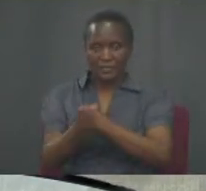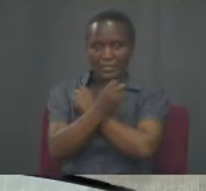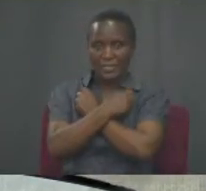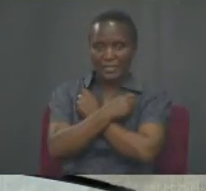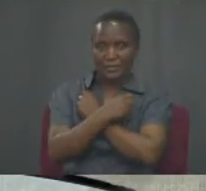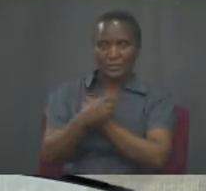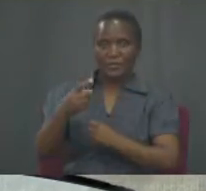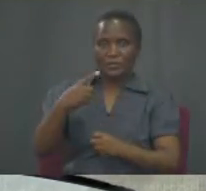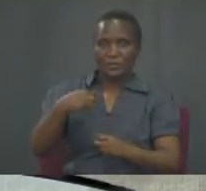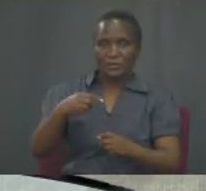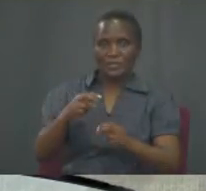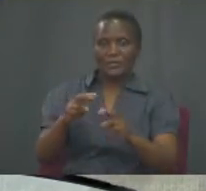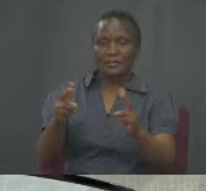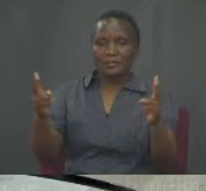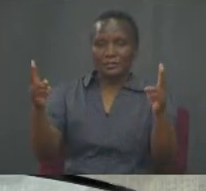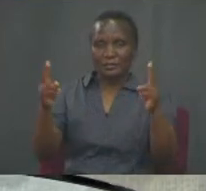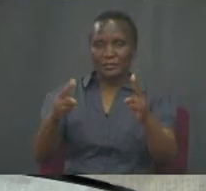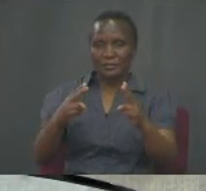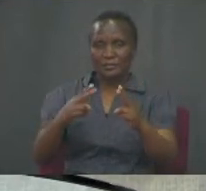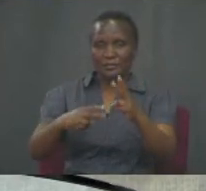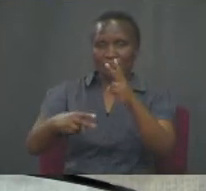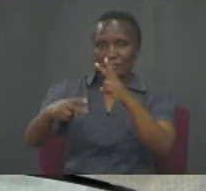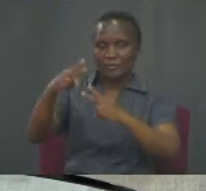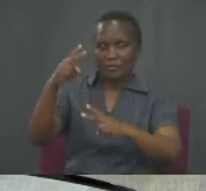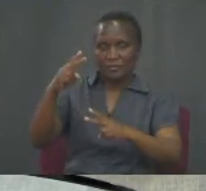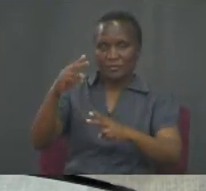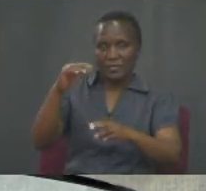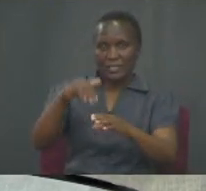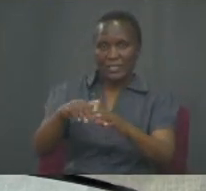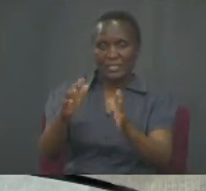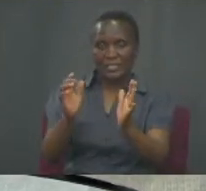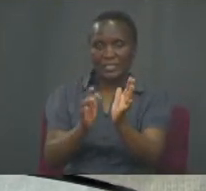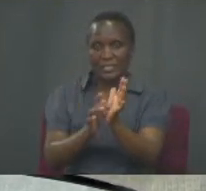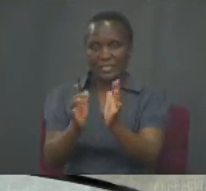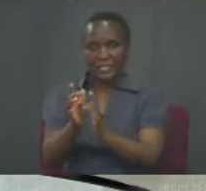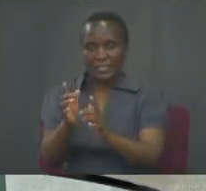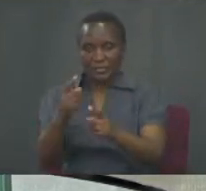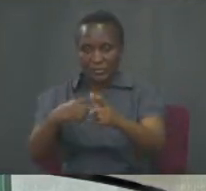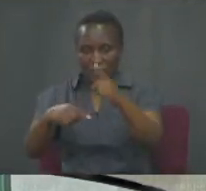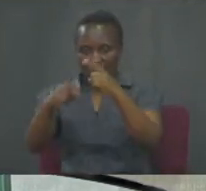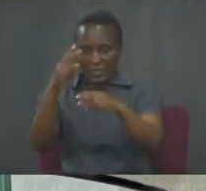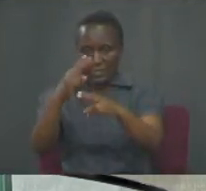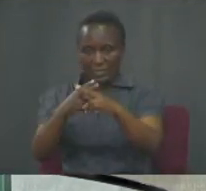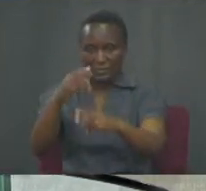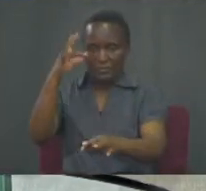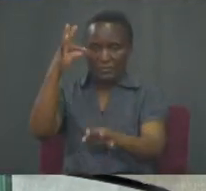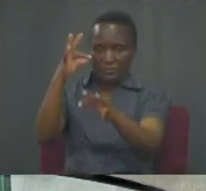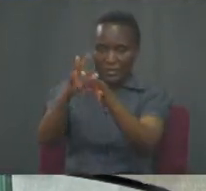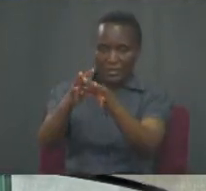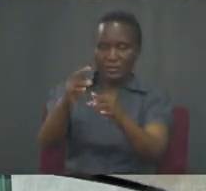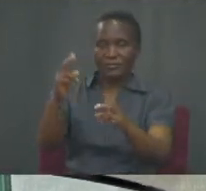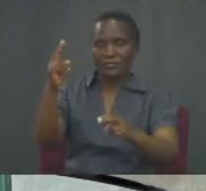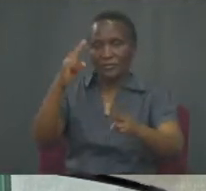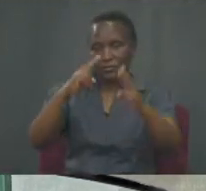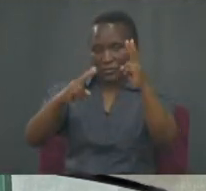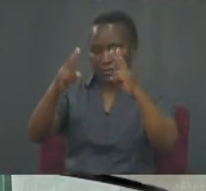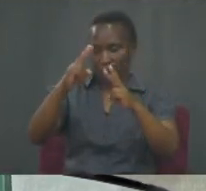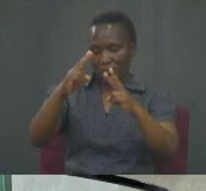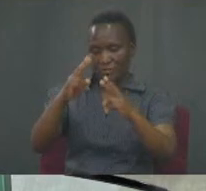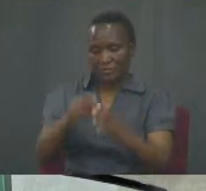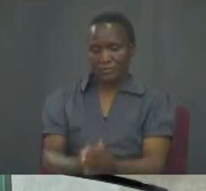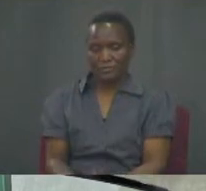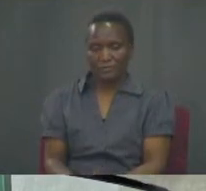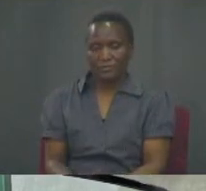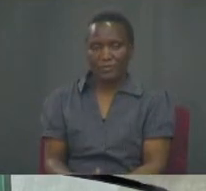all the hosts of night in Jesus' conquering name. Faith is the victory. Faith is the